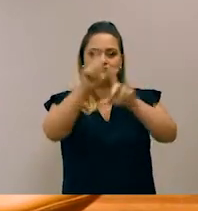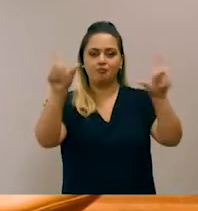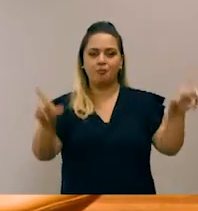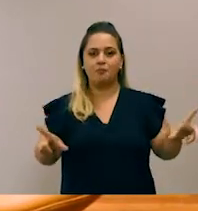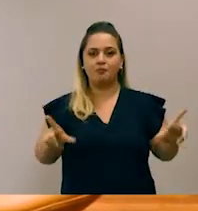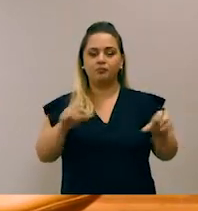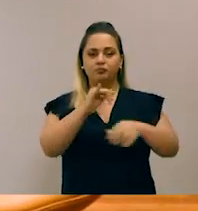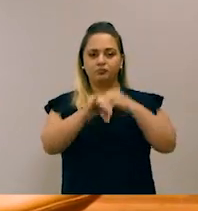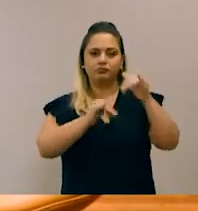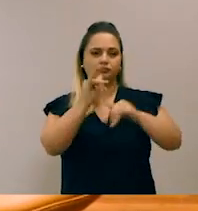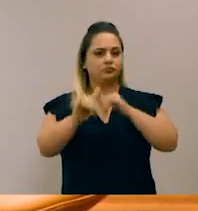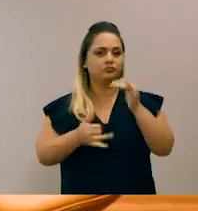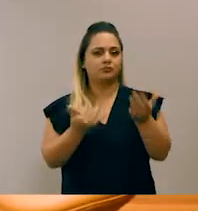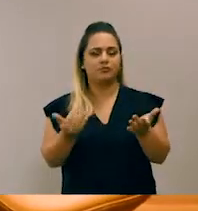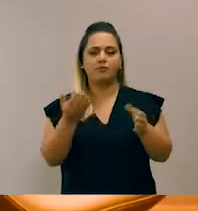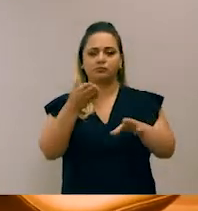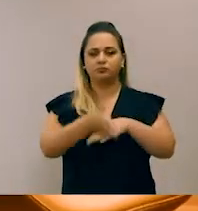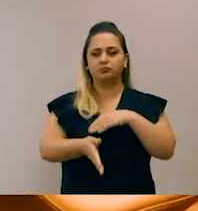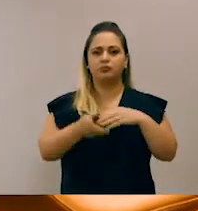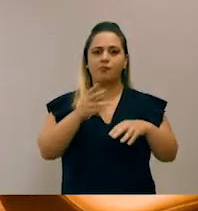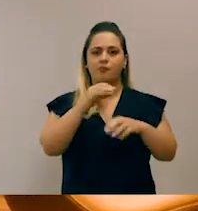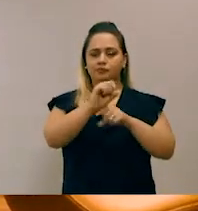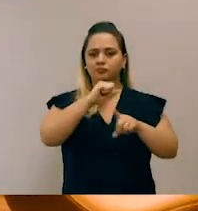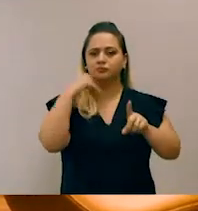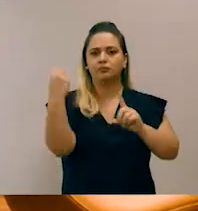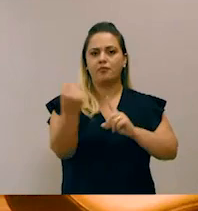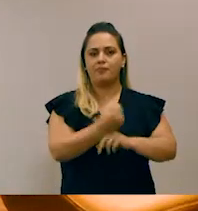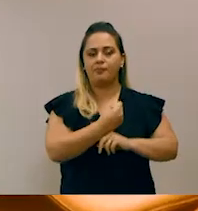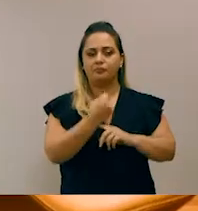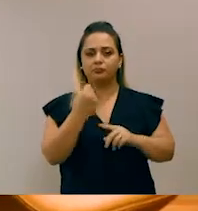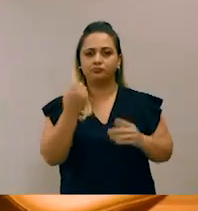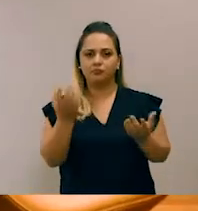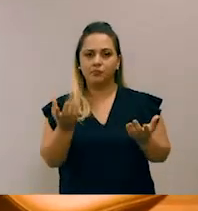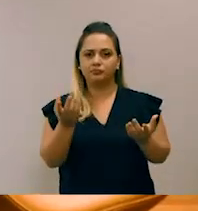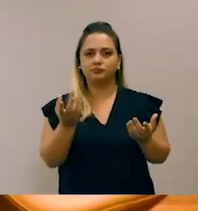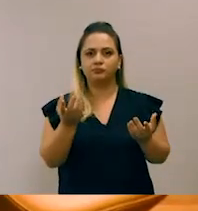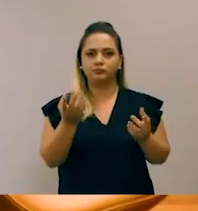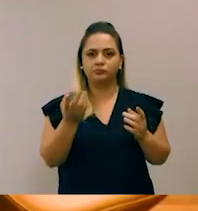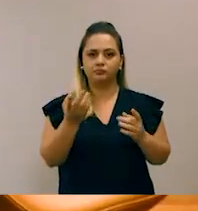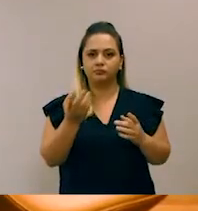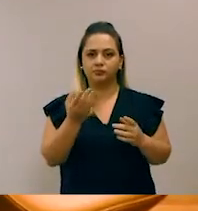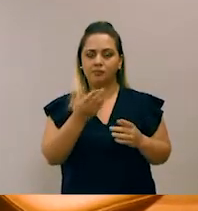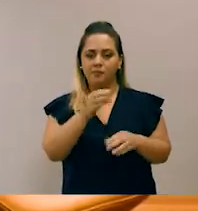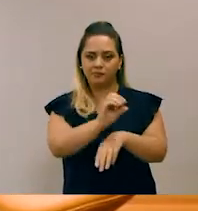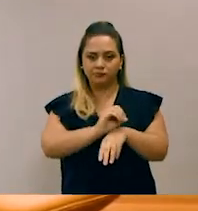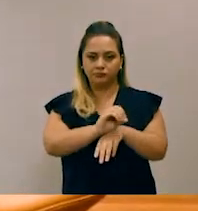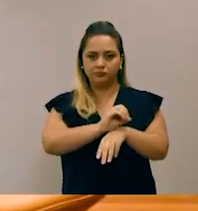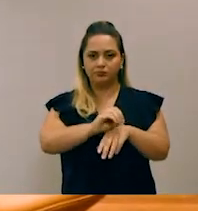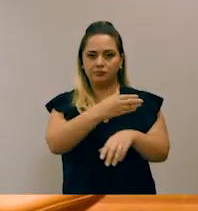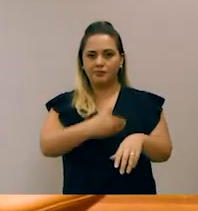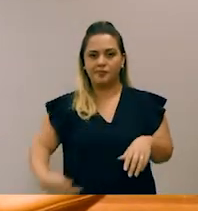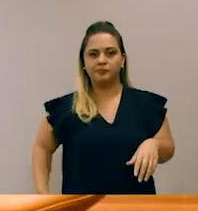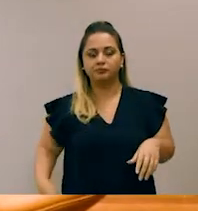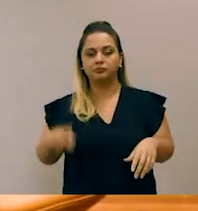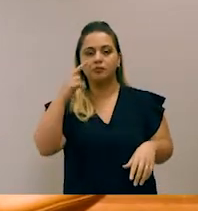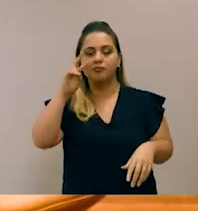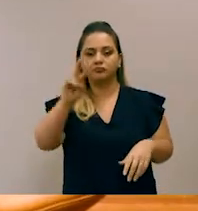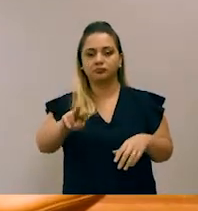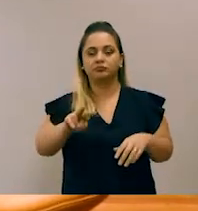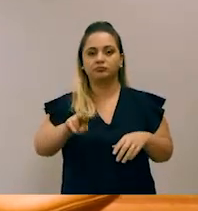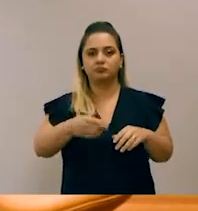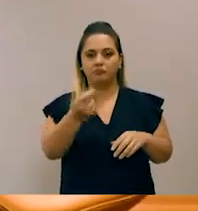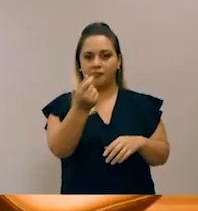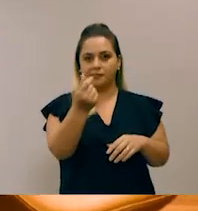have an access portal for the society, for the public agencies to check the prices of